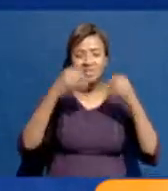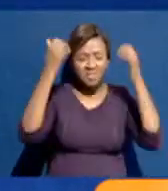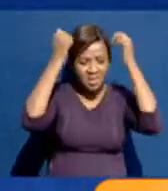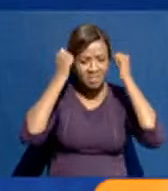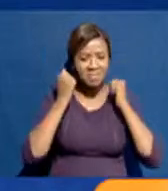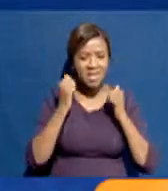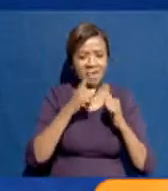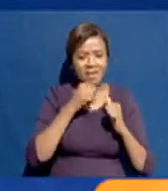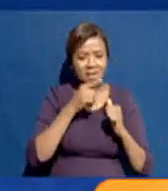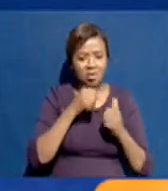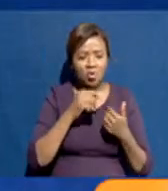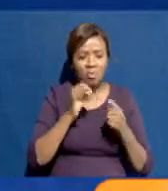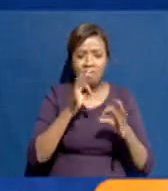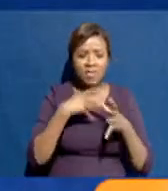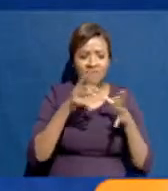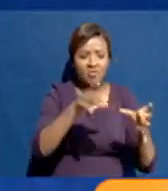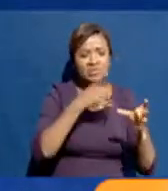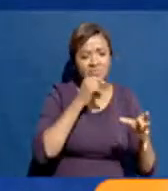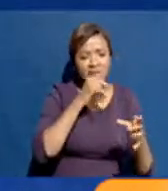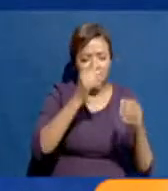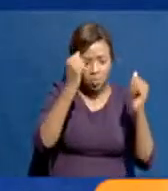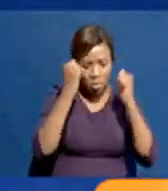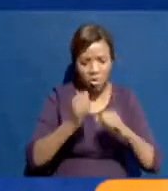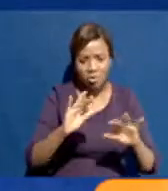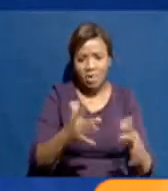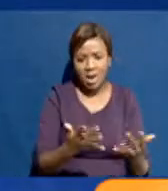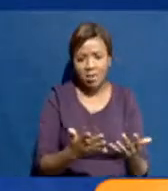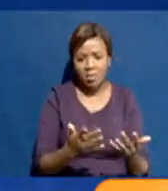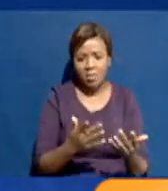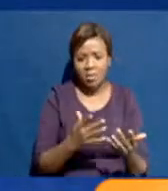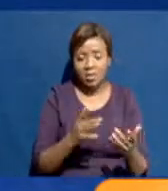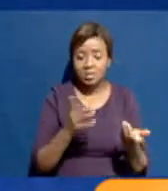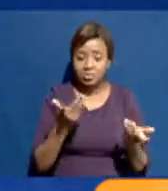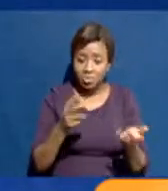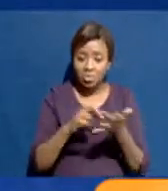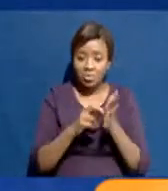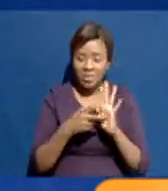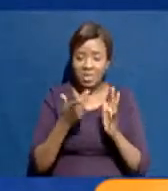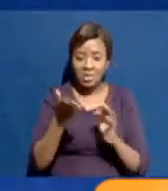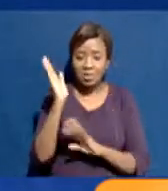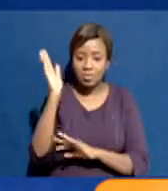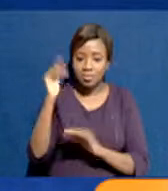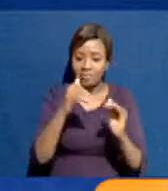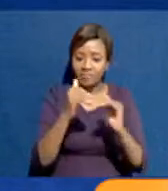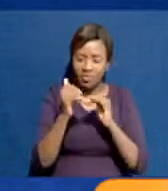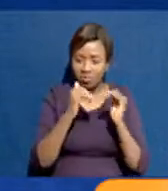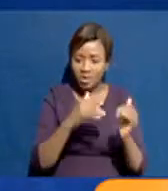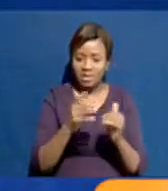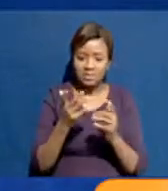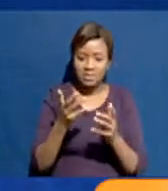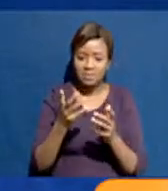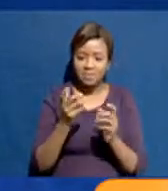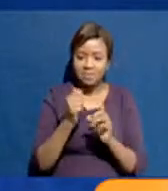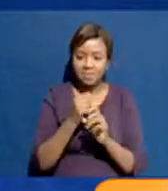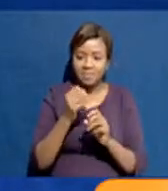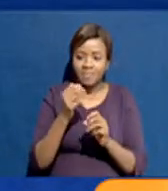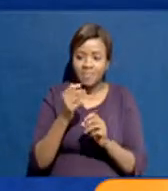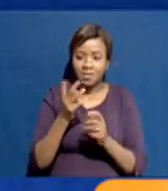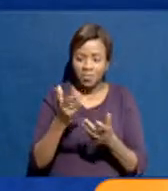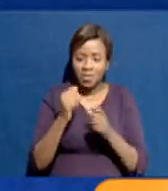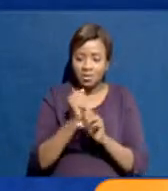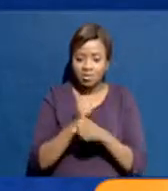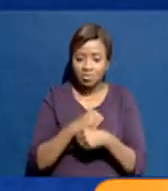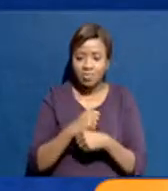of the man. So now I'm bringing in a conversation around the inequalities as well that also make women less... young women,